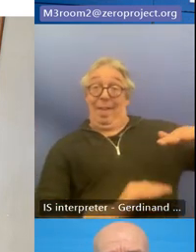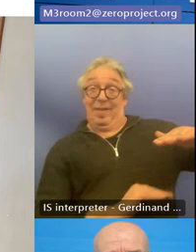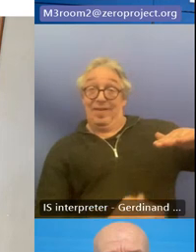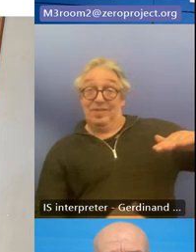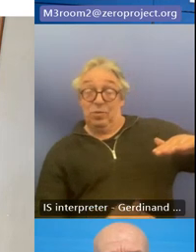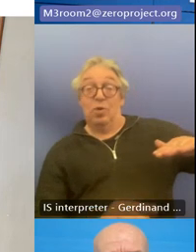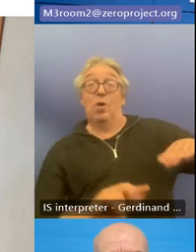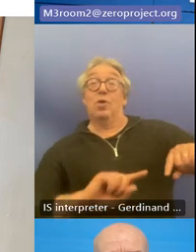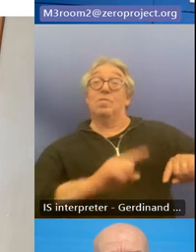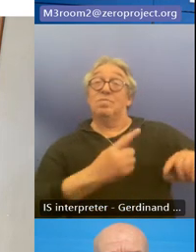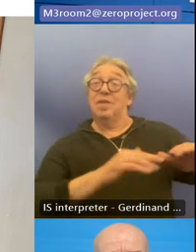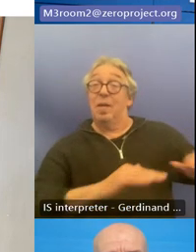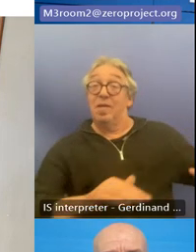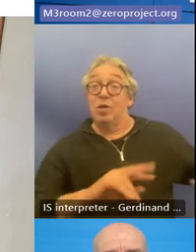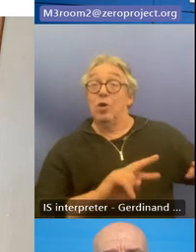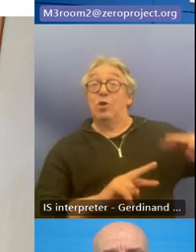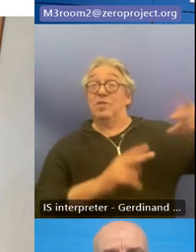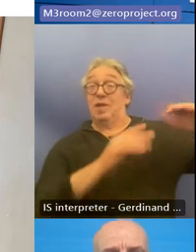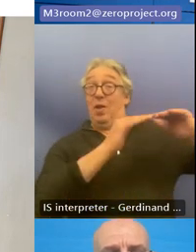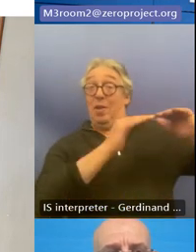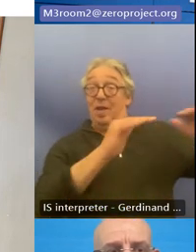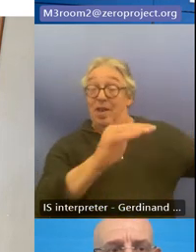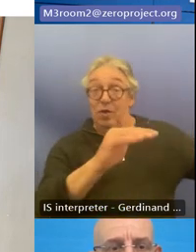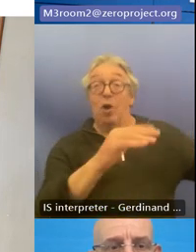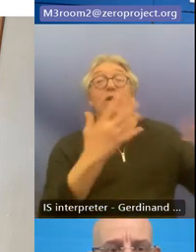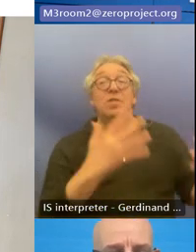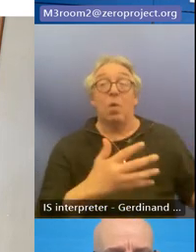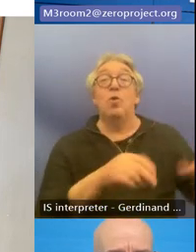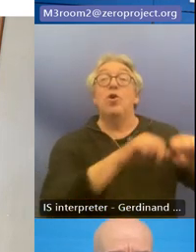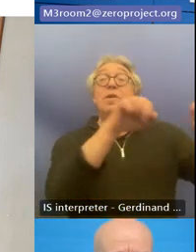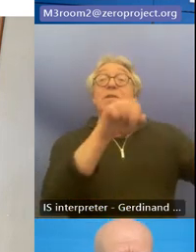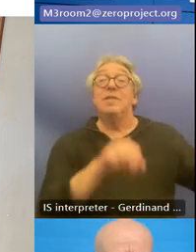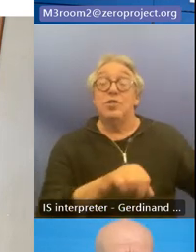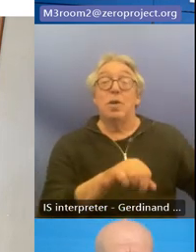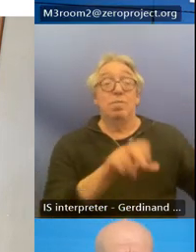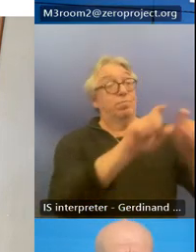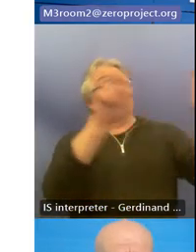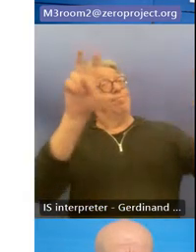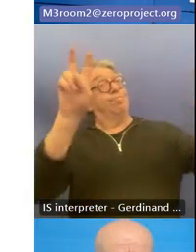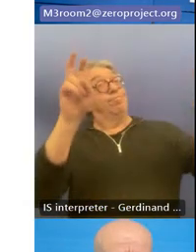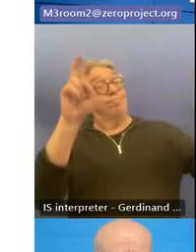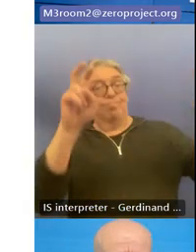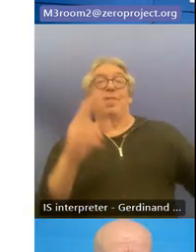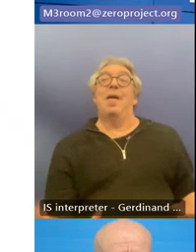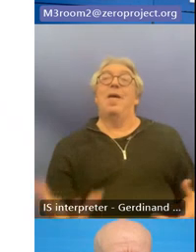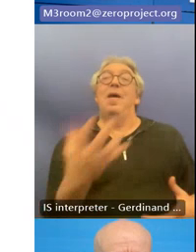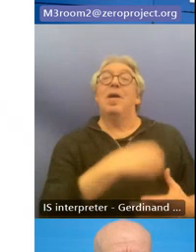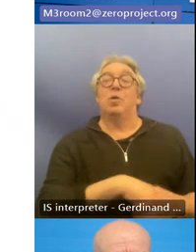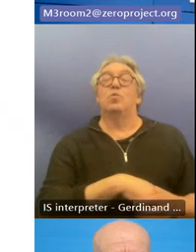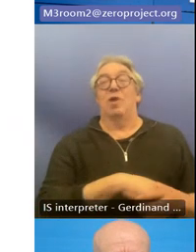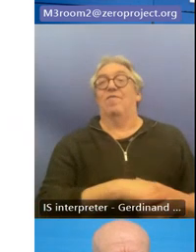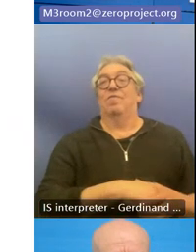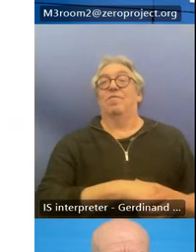secondary education levels. And this is due to, again, Bridge of Hope, long-term